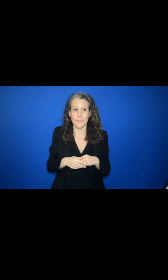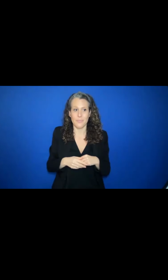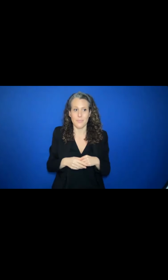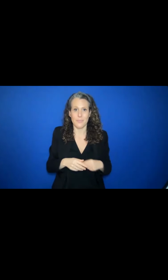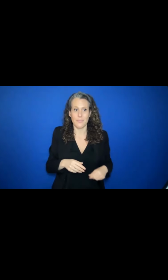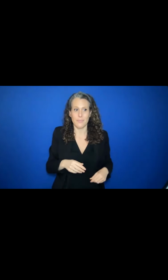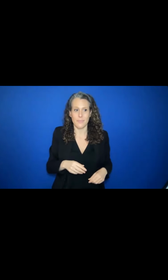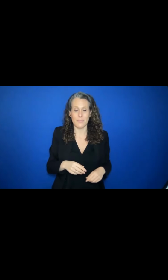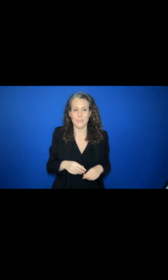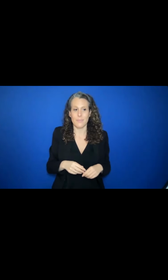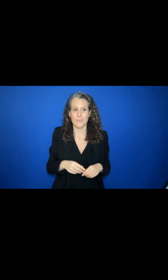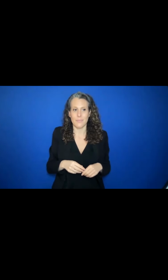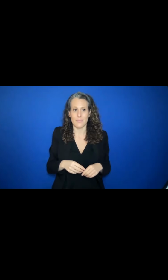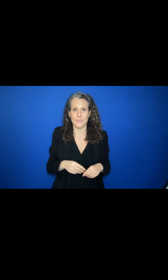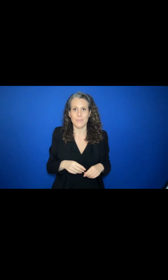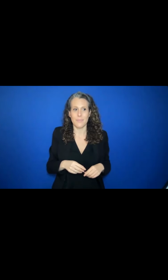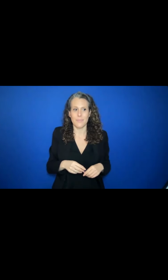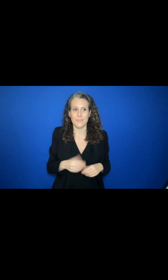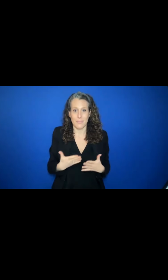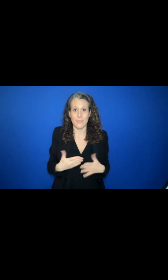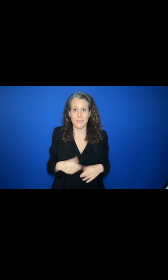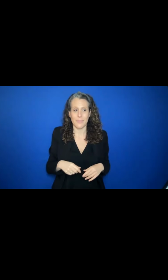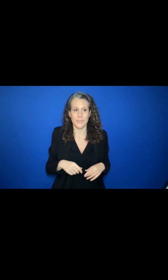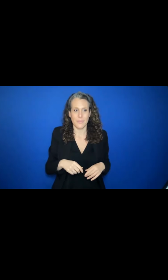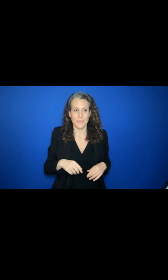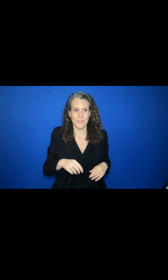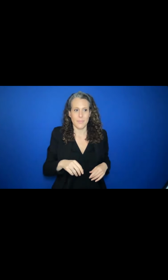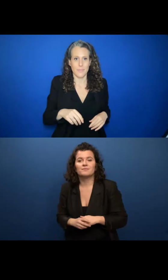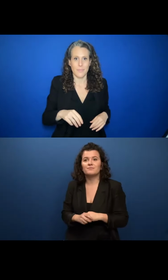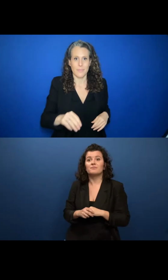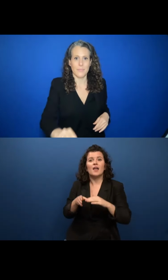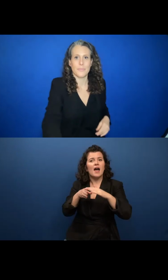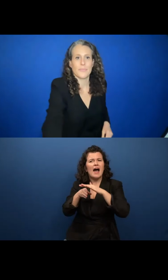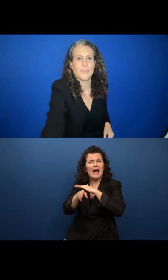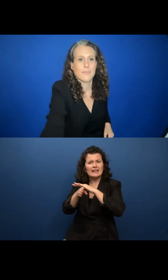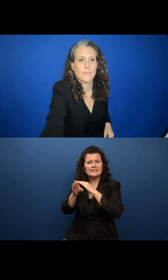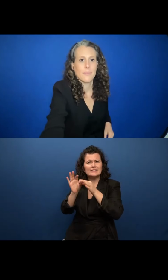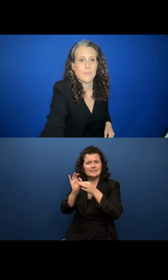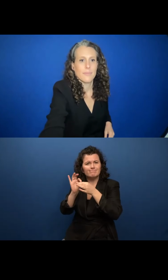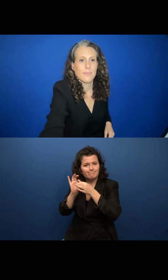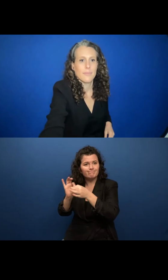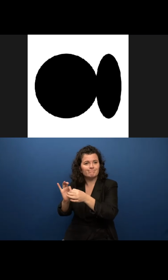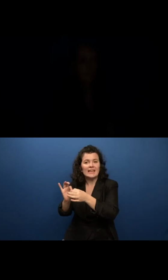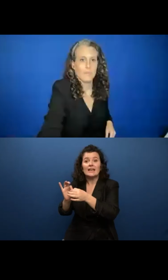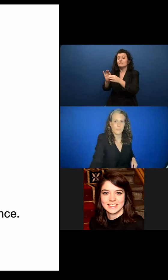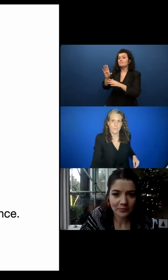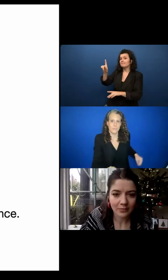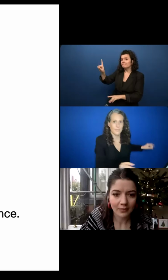So access is, for others, is always conditional. Dr. Stewart, I'm Yes. really sorry to interrupt